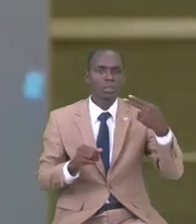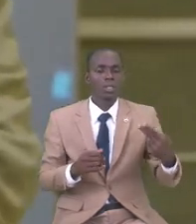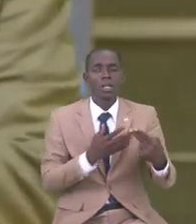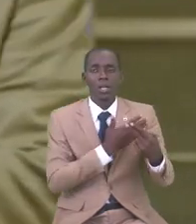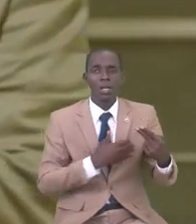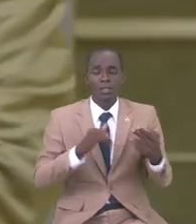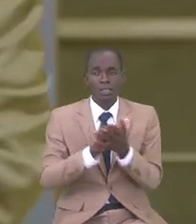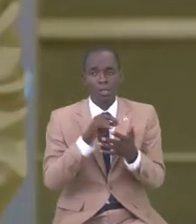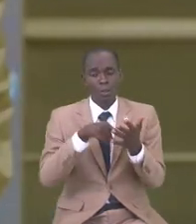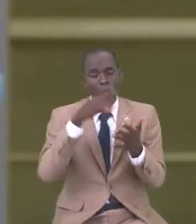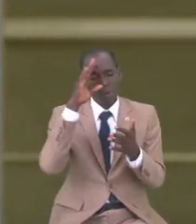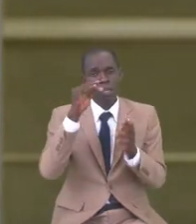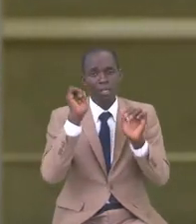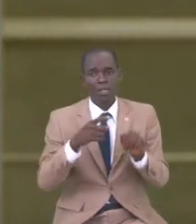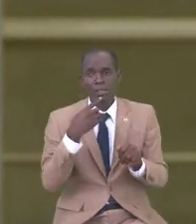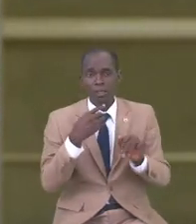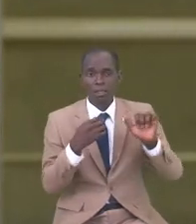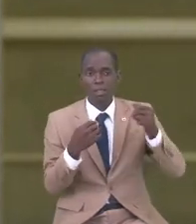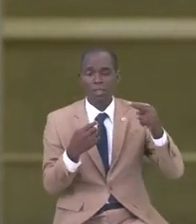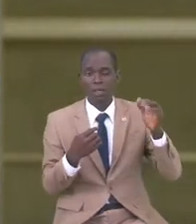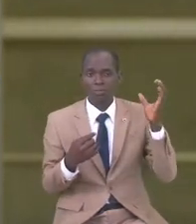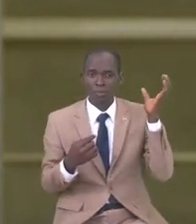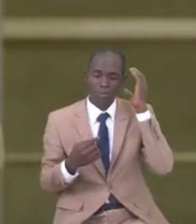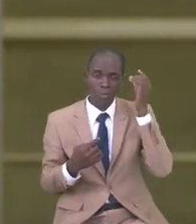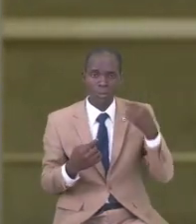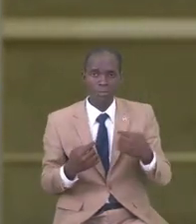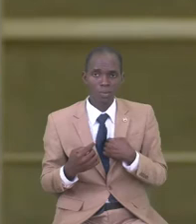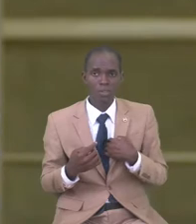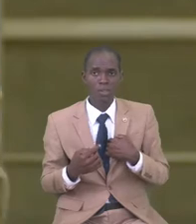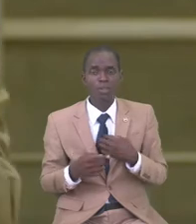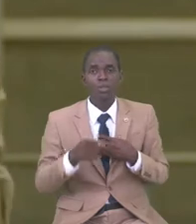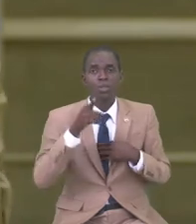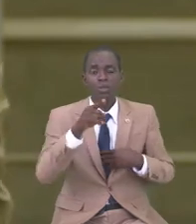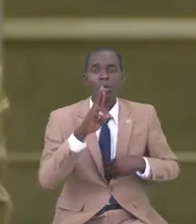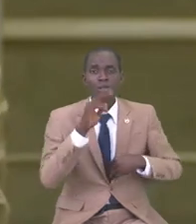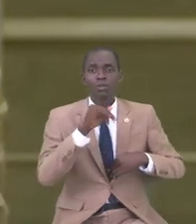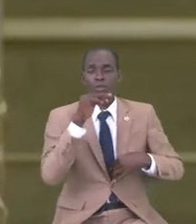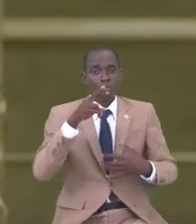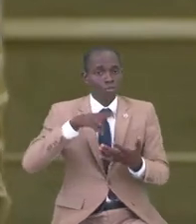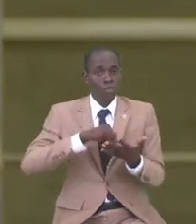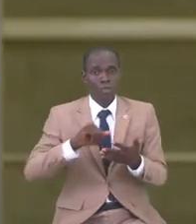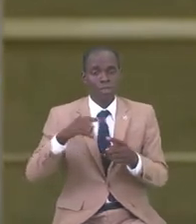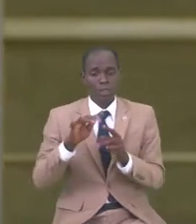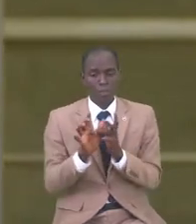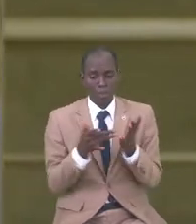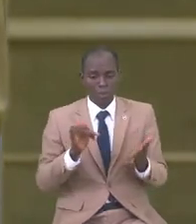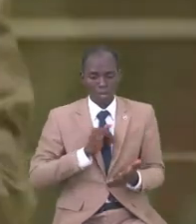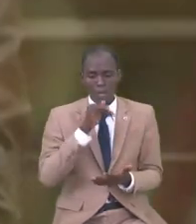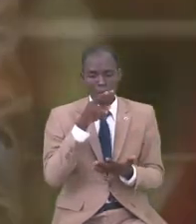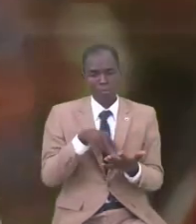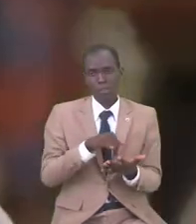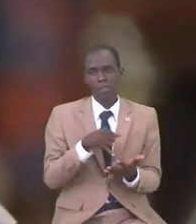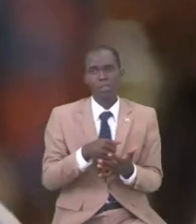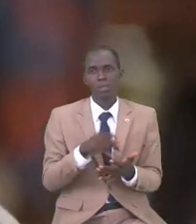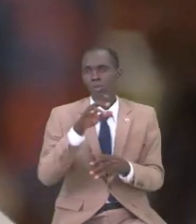say, Ahab, listen to me. You are not reading the Bible, I'm reading. You don't